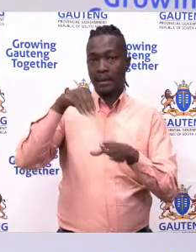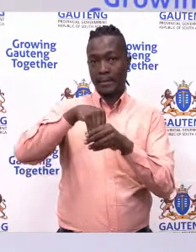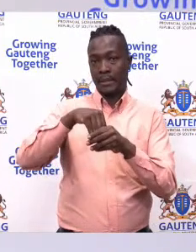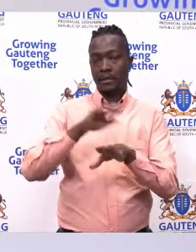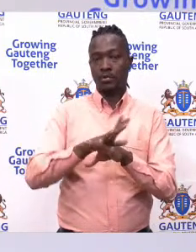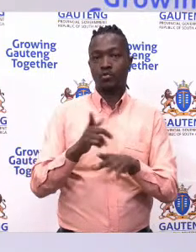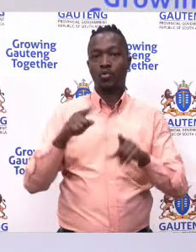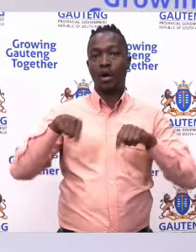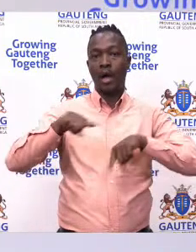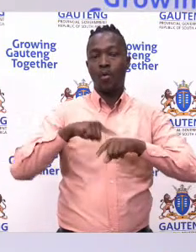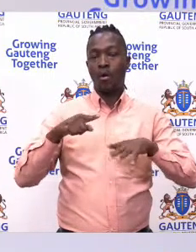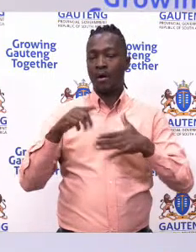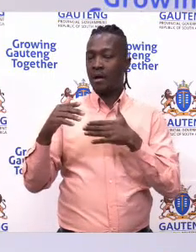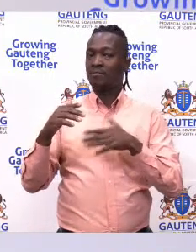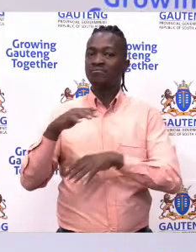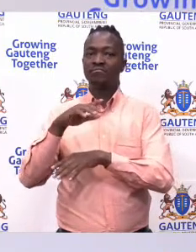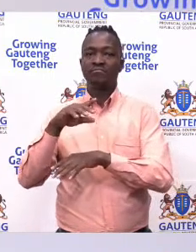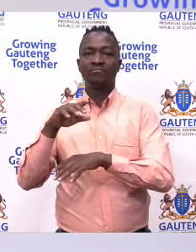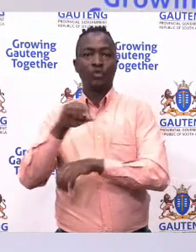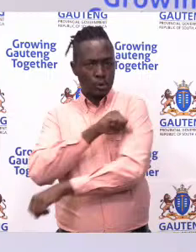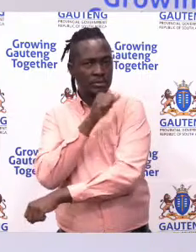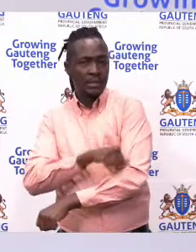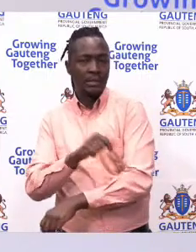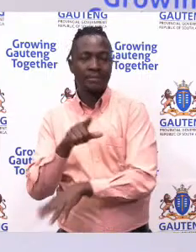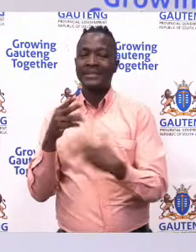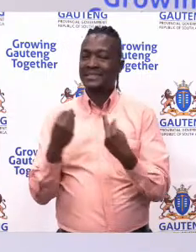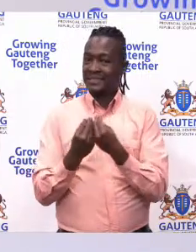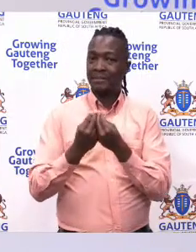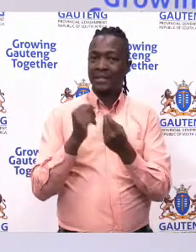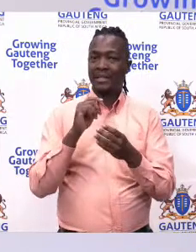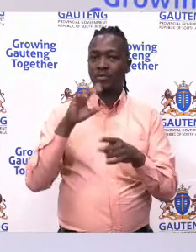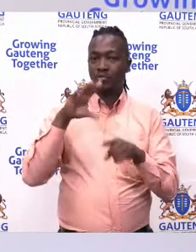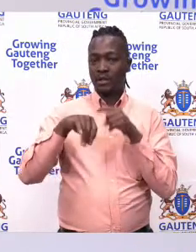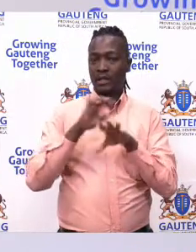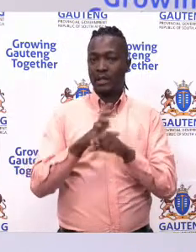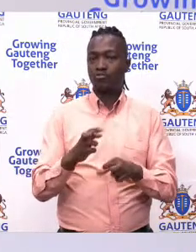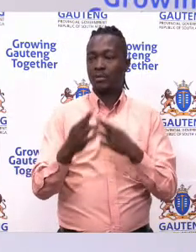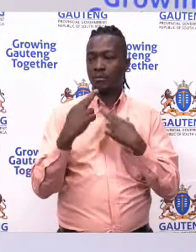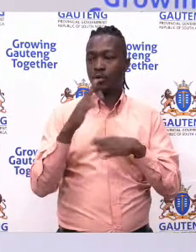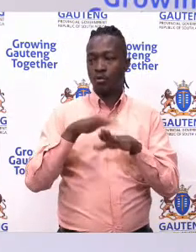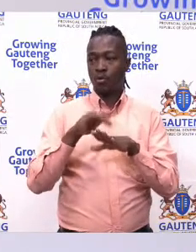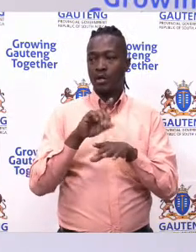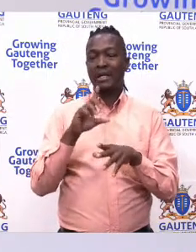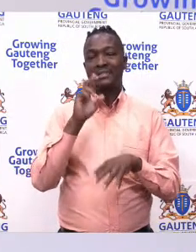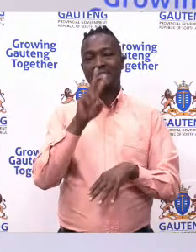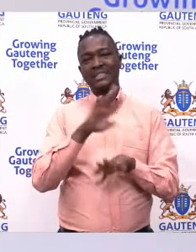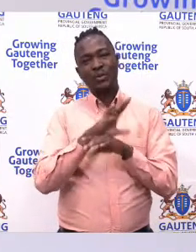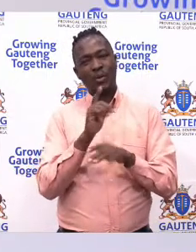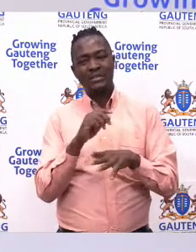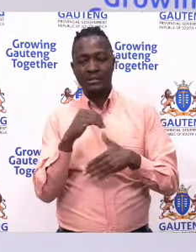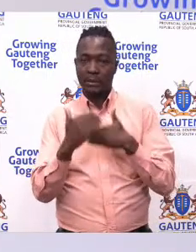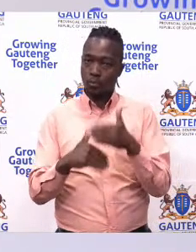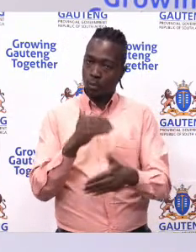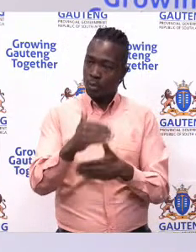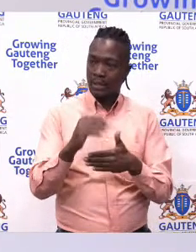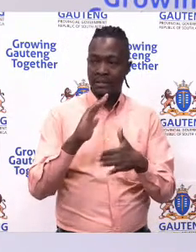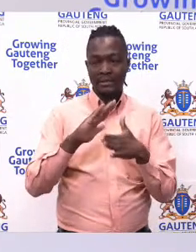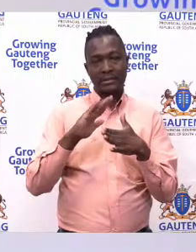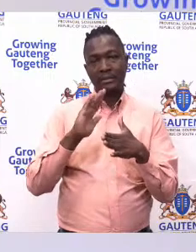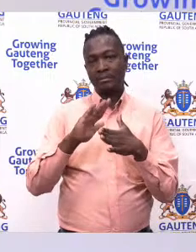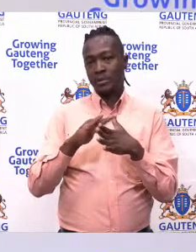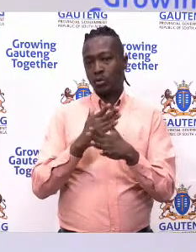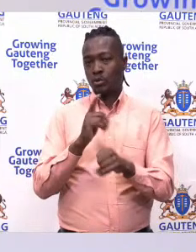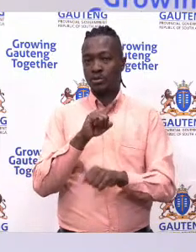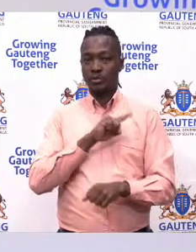our facilities. But it's something that we'll get report on and see what is the progress from the GCON, because it's